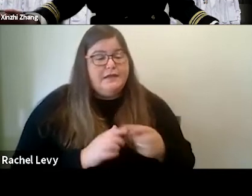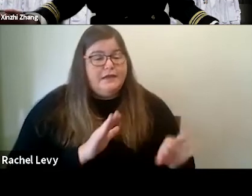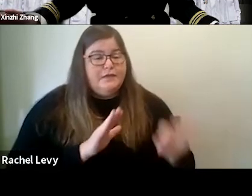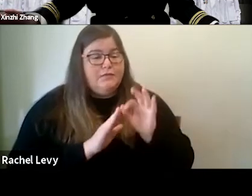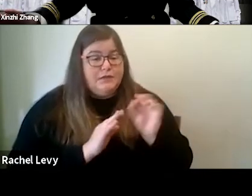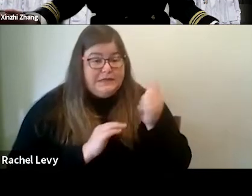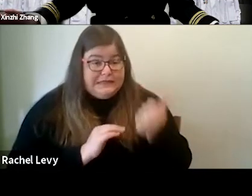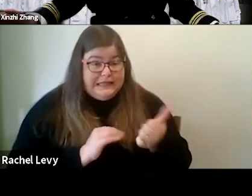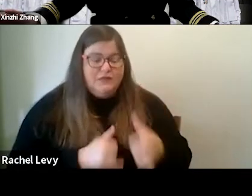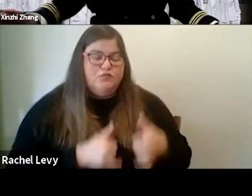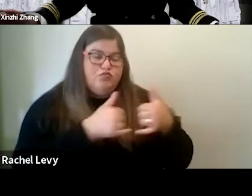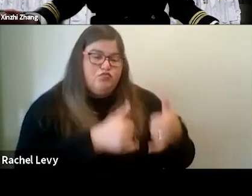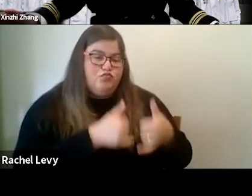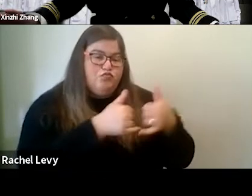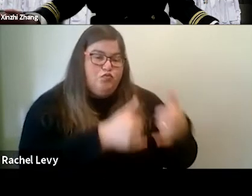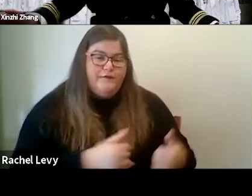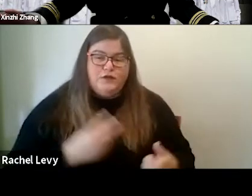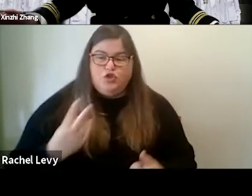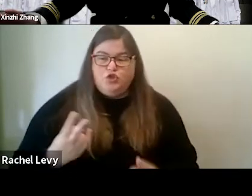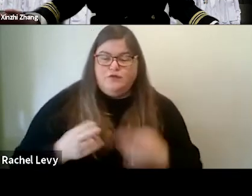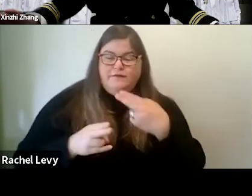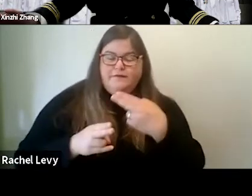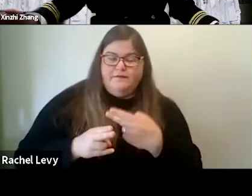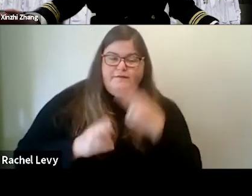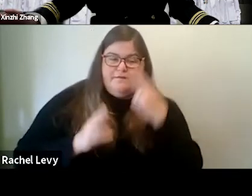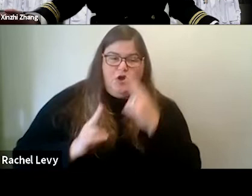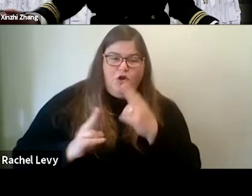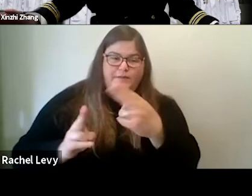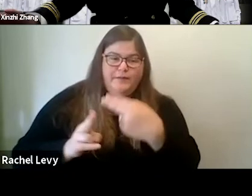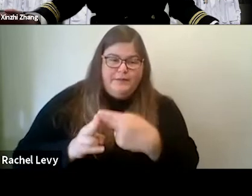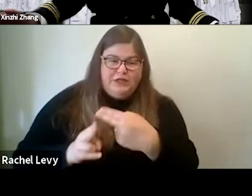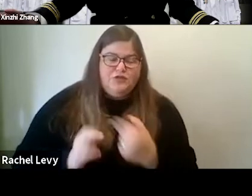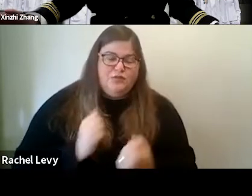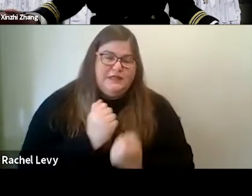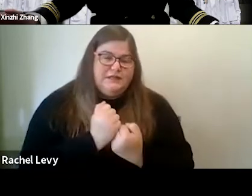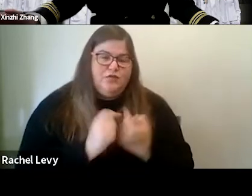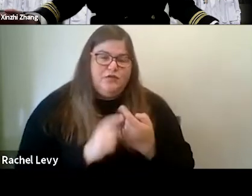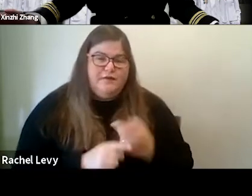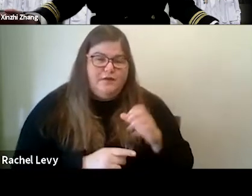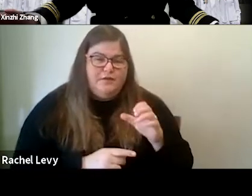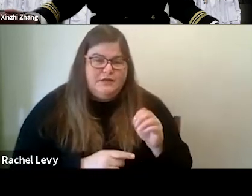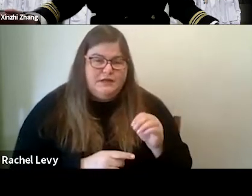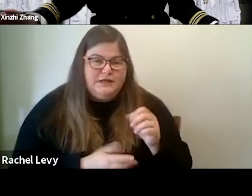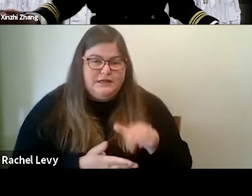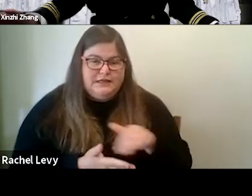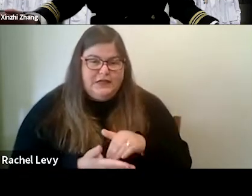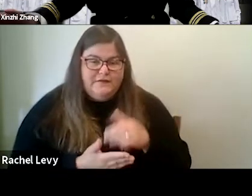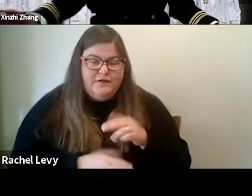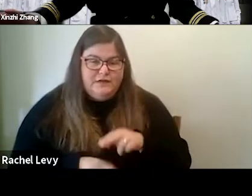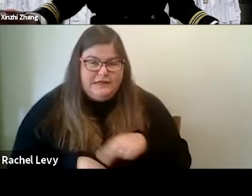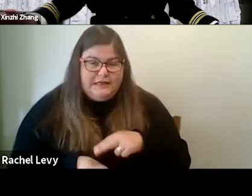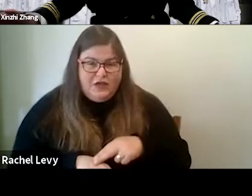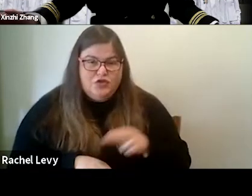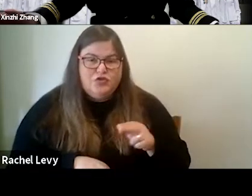awards and 2 received honorable mentions. With the support from SAMHSA, National Child Health, National Institute of